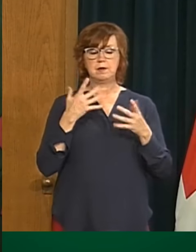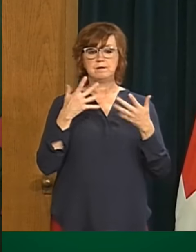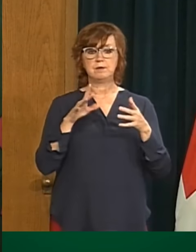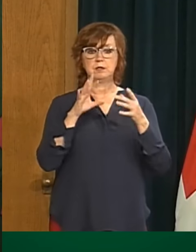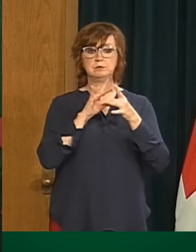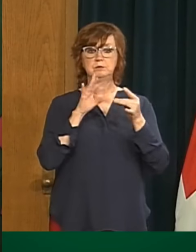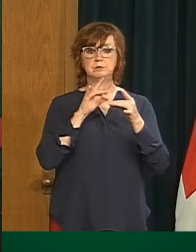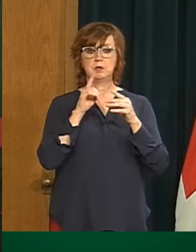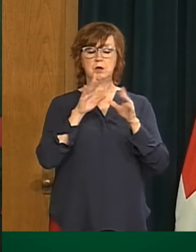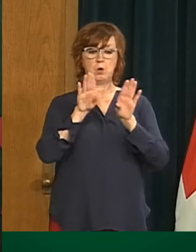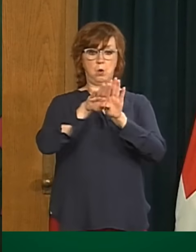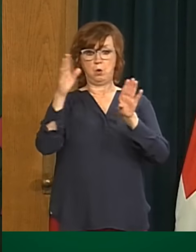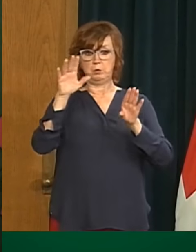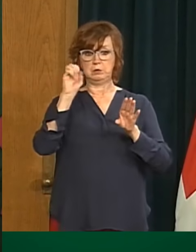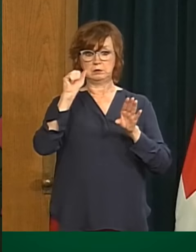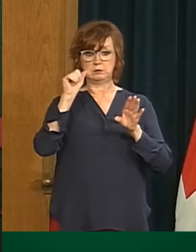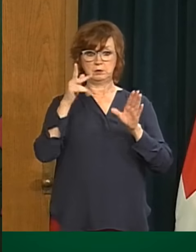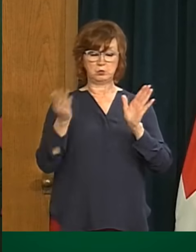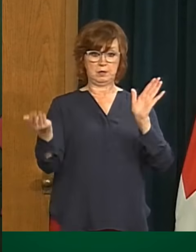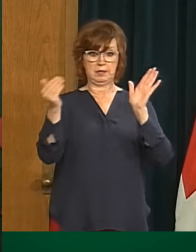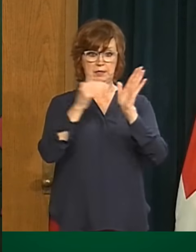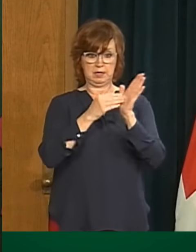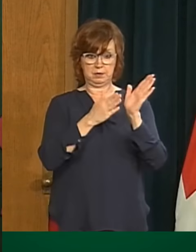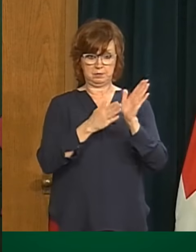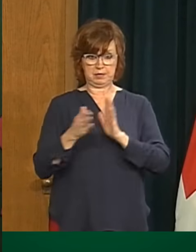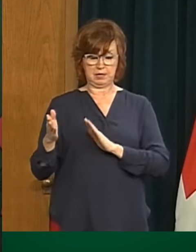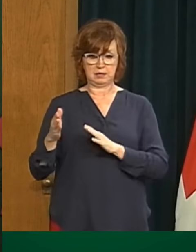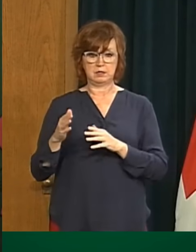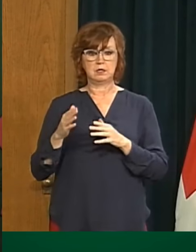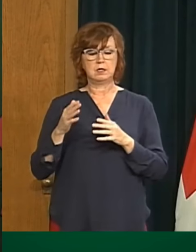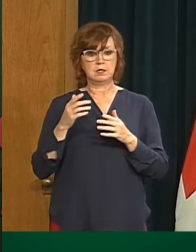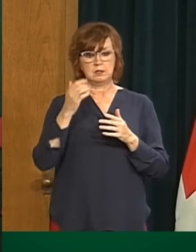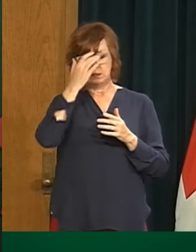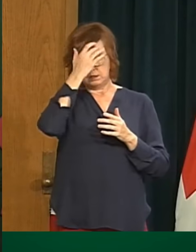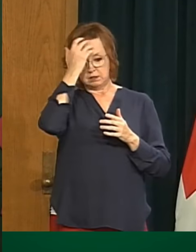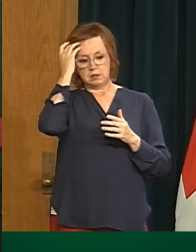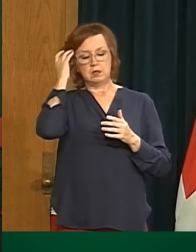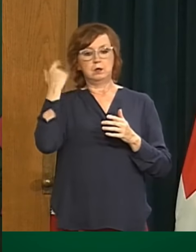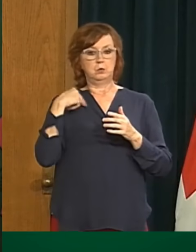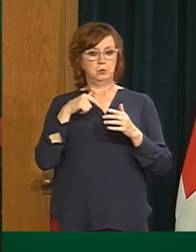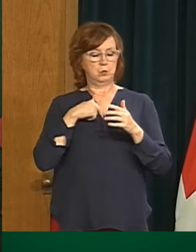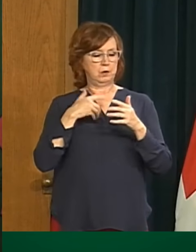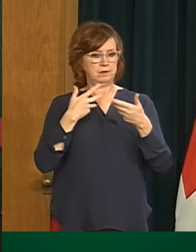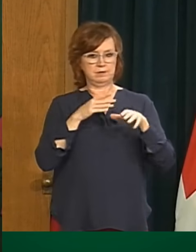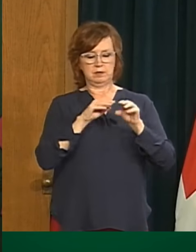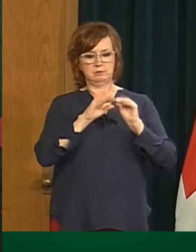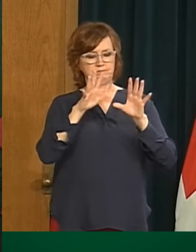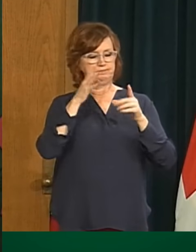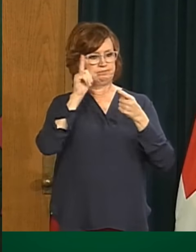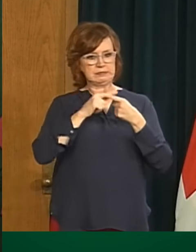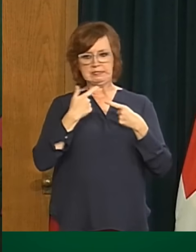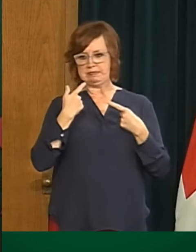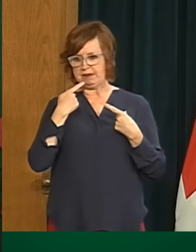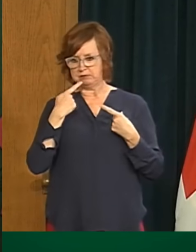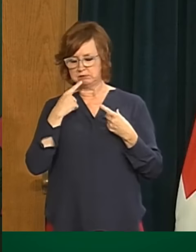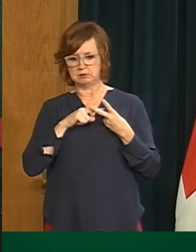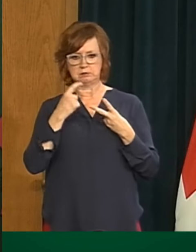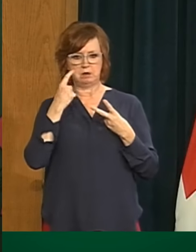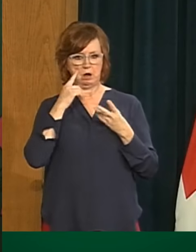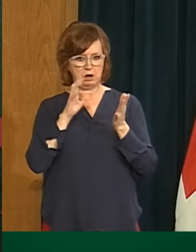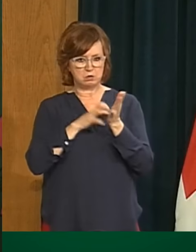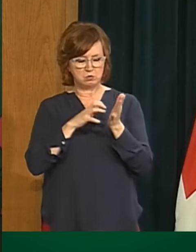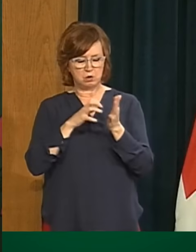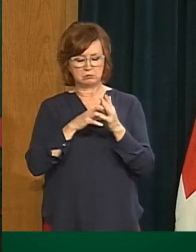it was made clear right at the time that if there were some of the providers, whatever that might be, dentists, optometrists,